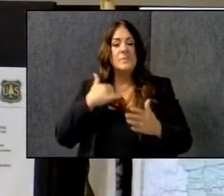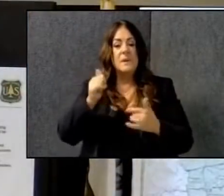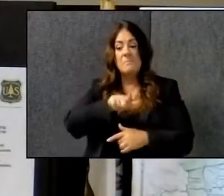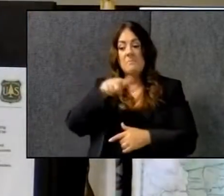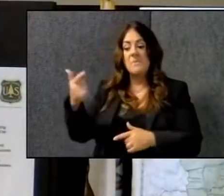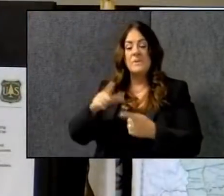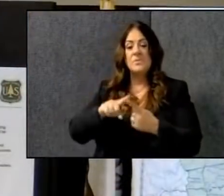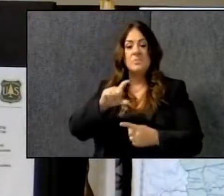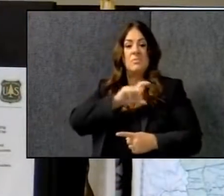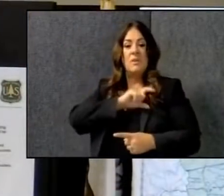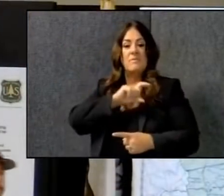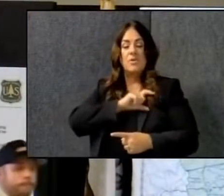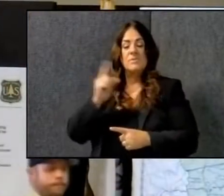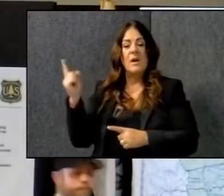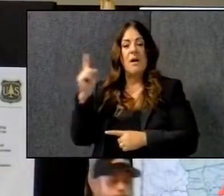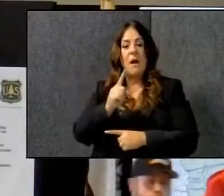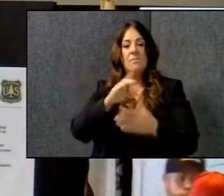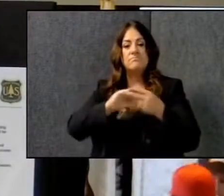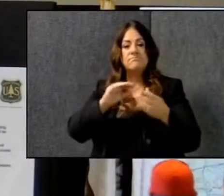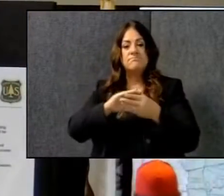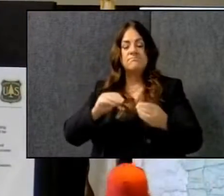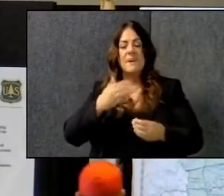enforcement.